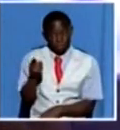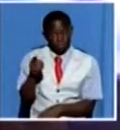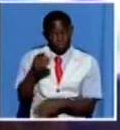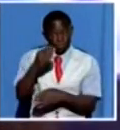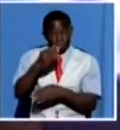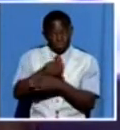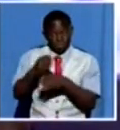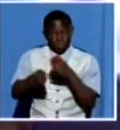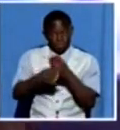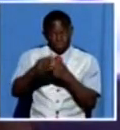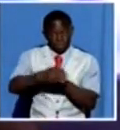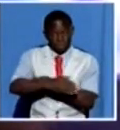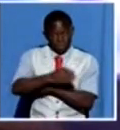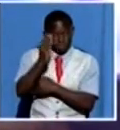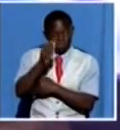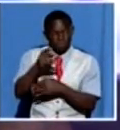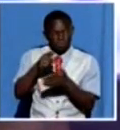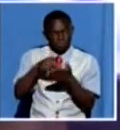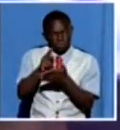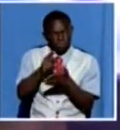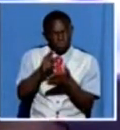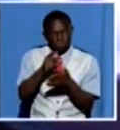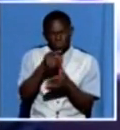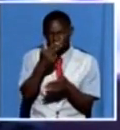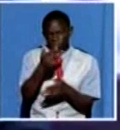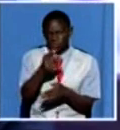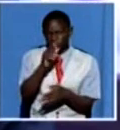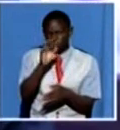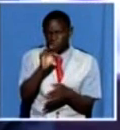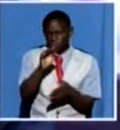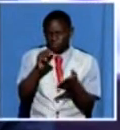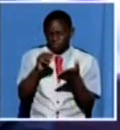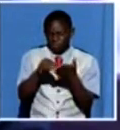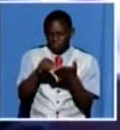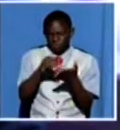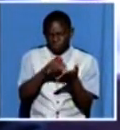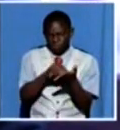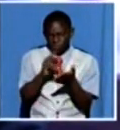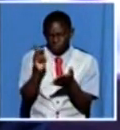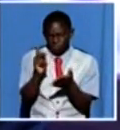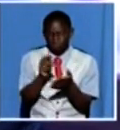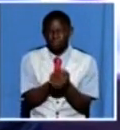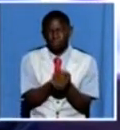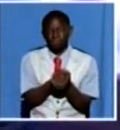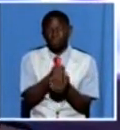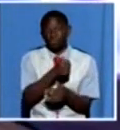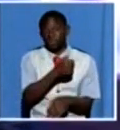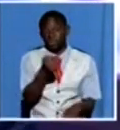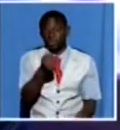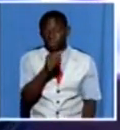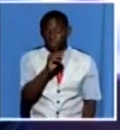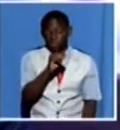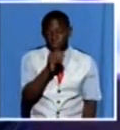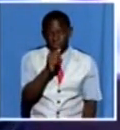while Manyumbi Toll Plaza, which is a span on one lane, on one road, built by who was